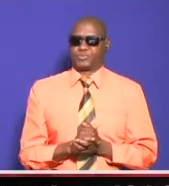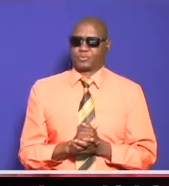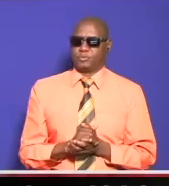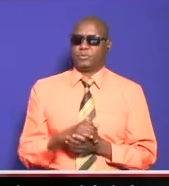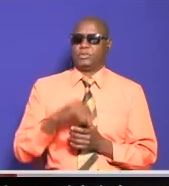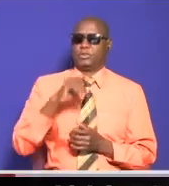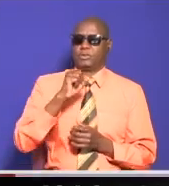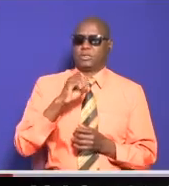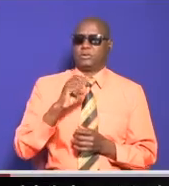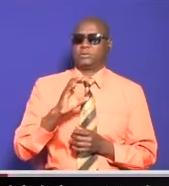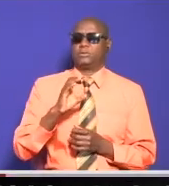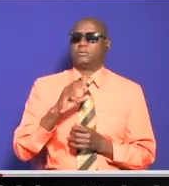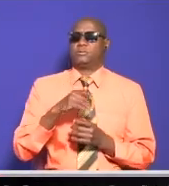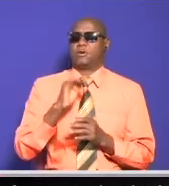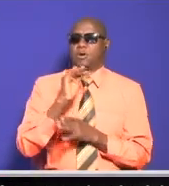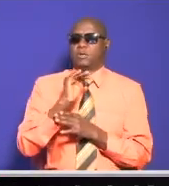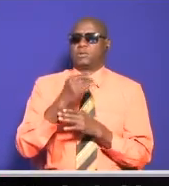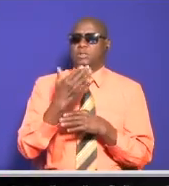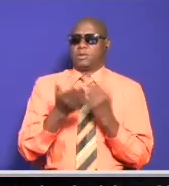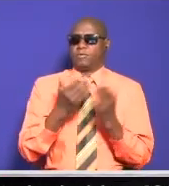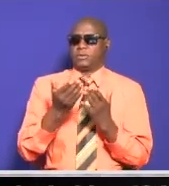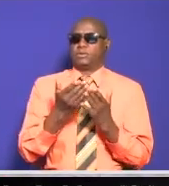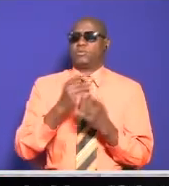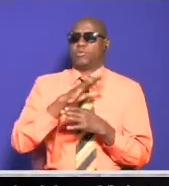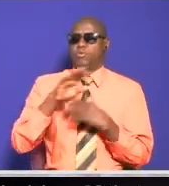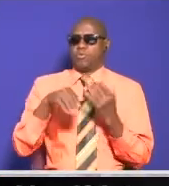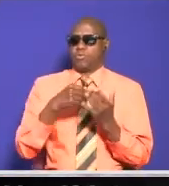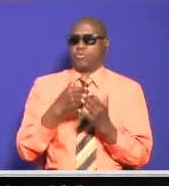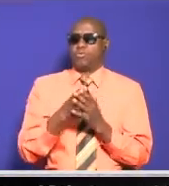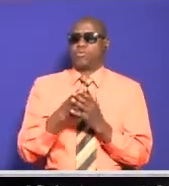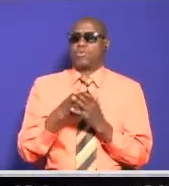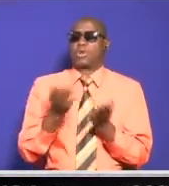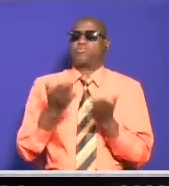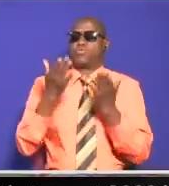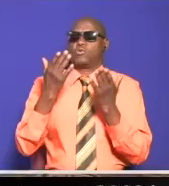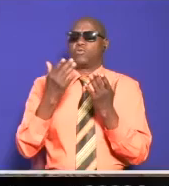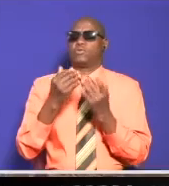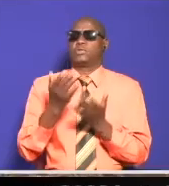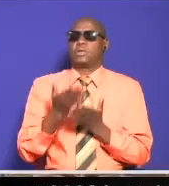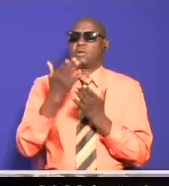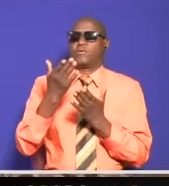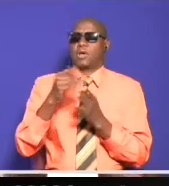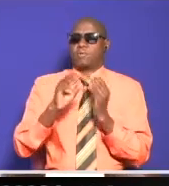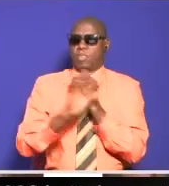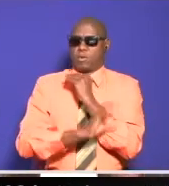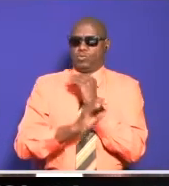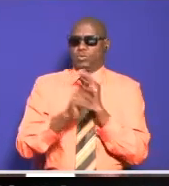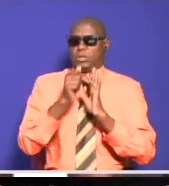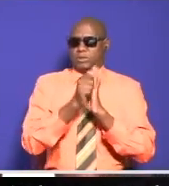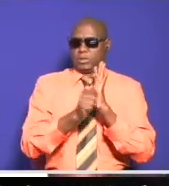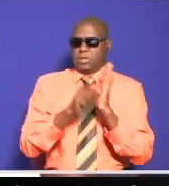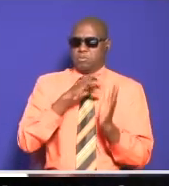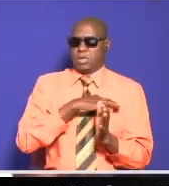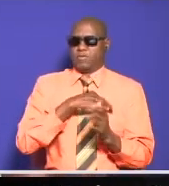all public service institutions to improve on productivity and together deliver the country's agenda for the benefit of its citizens. Thank you